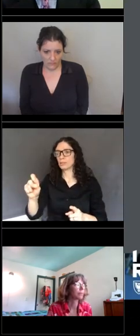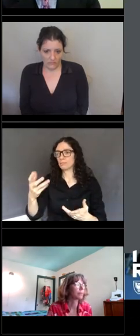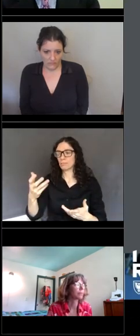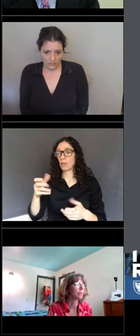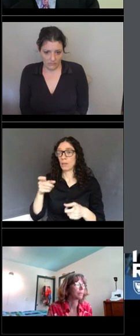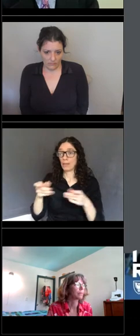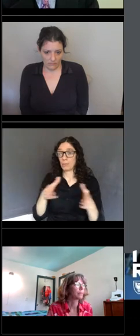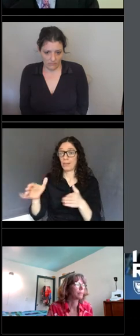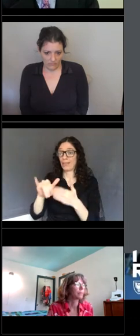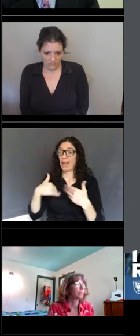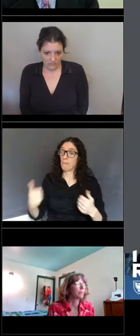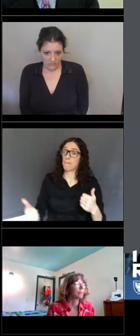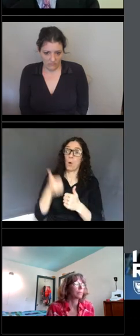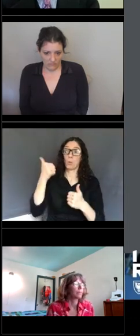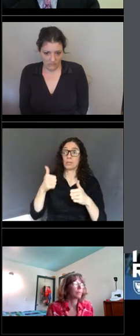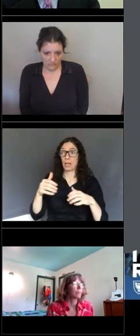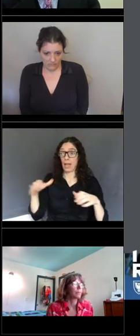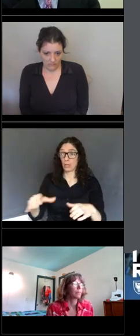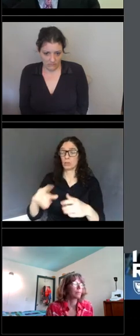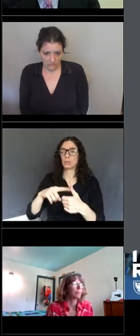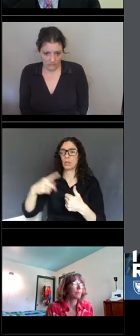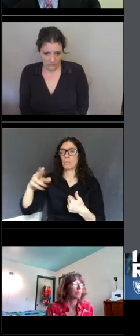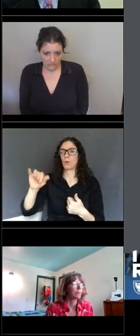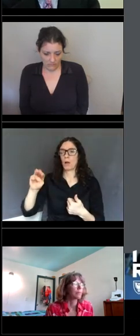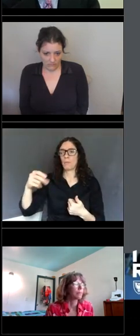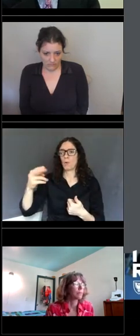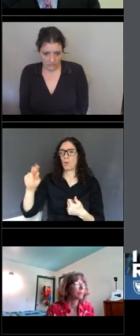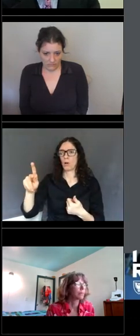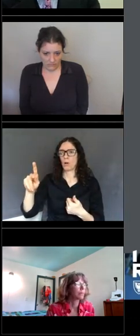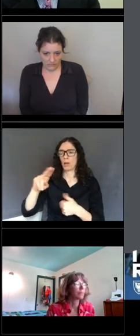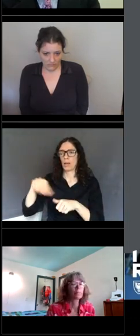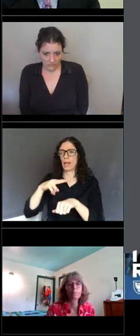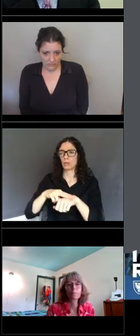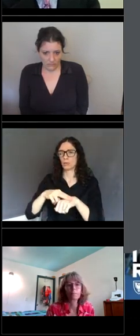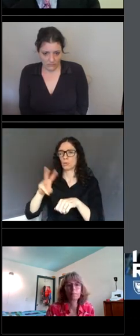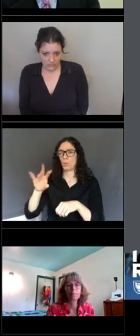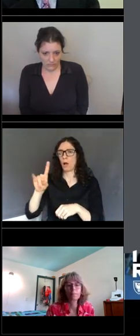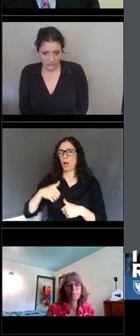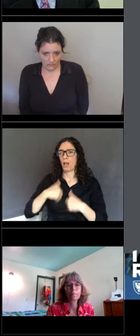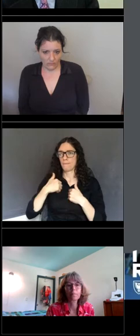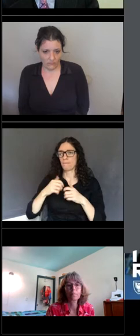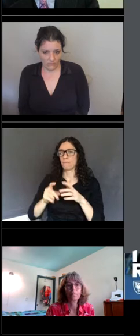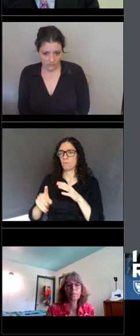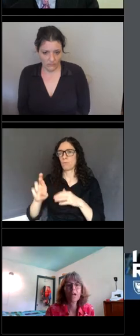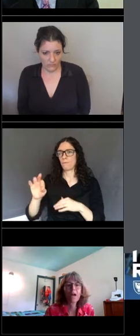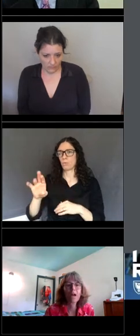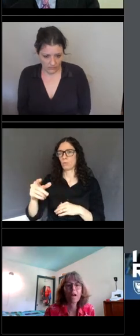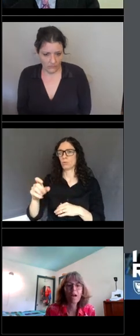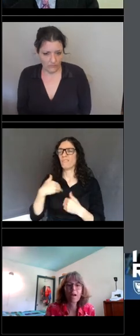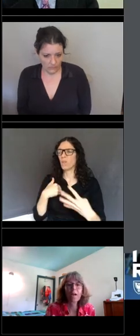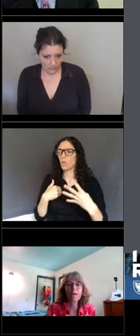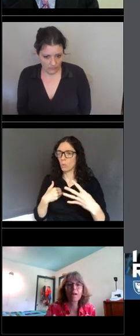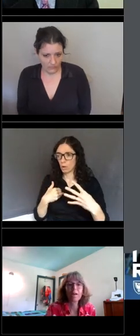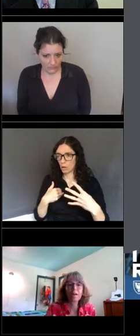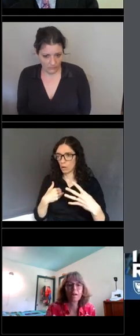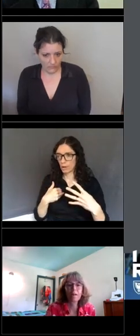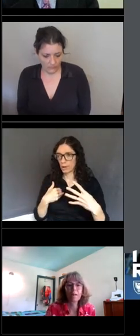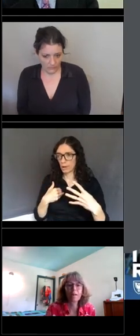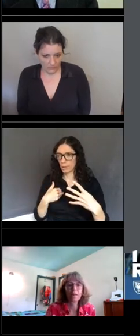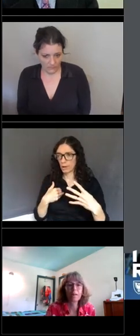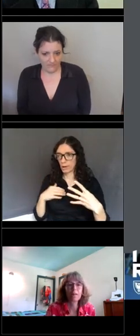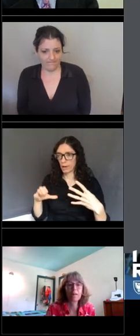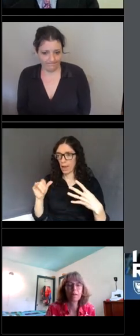actions was Prime Hook National Wildlife Refuge, and it had 4. So when you're dealing with that kind